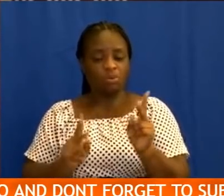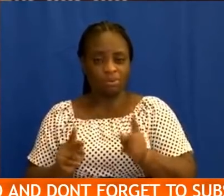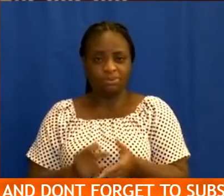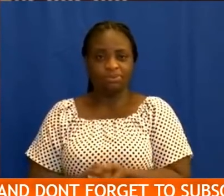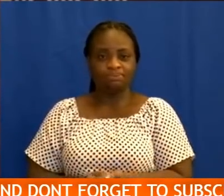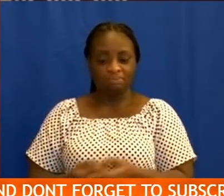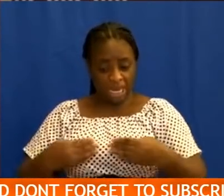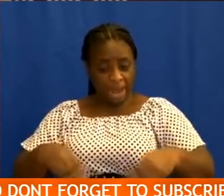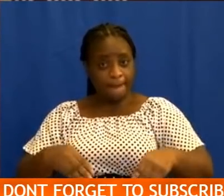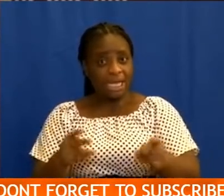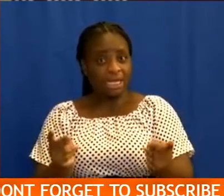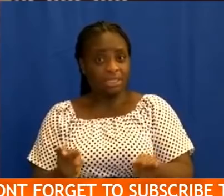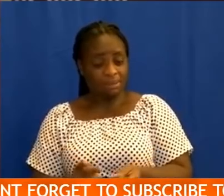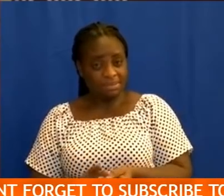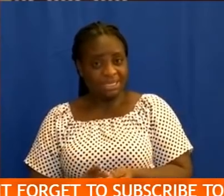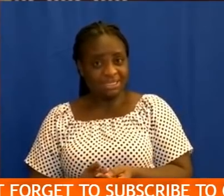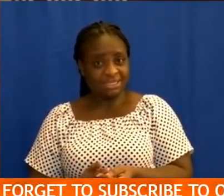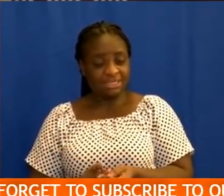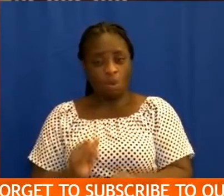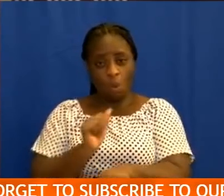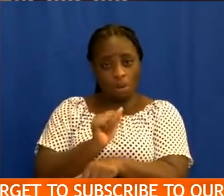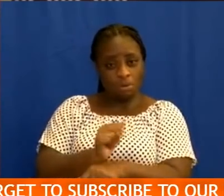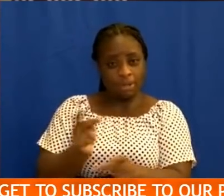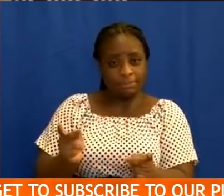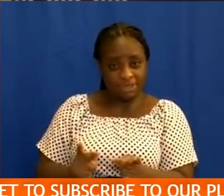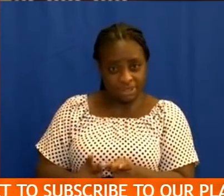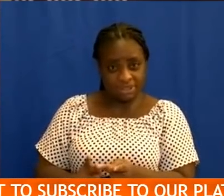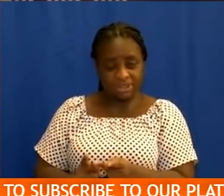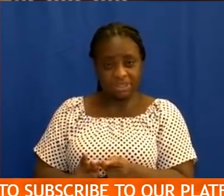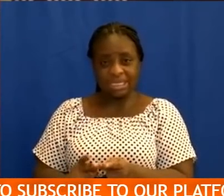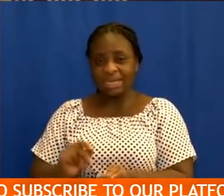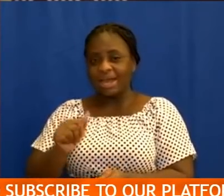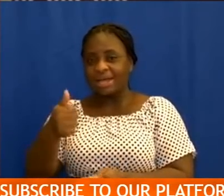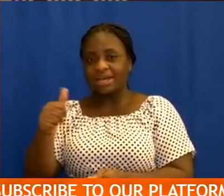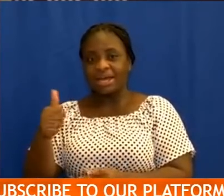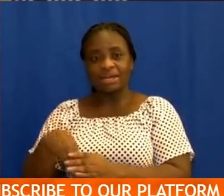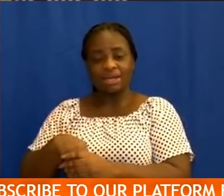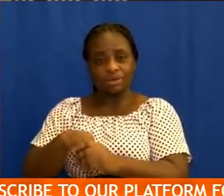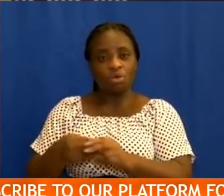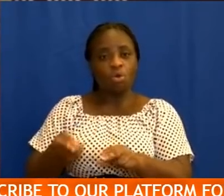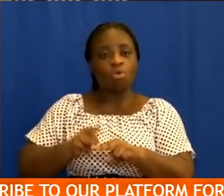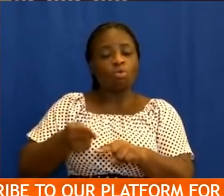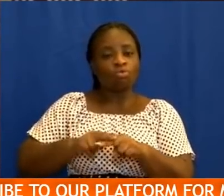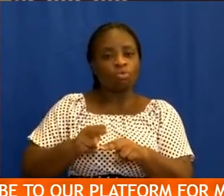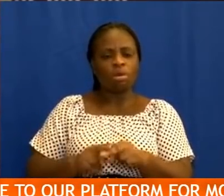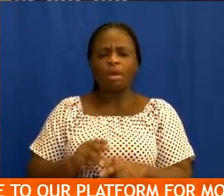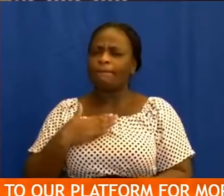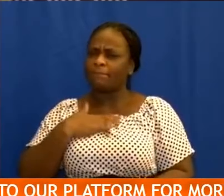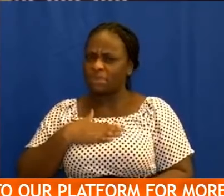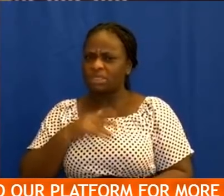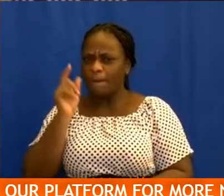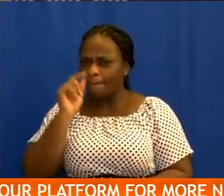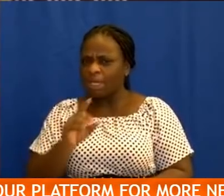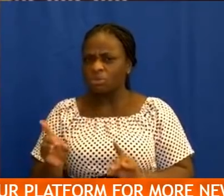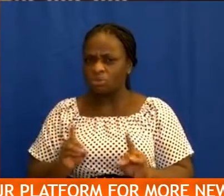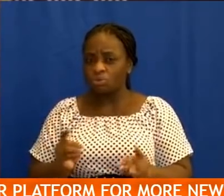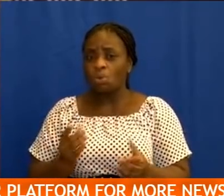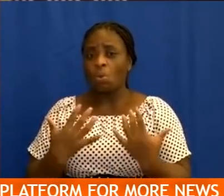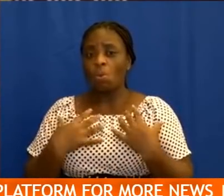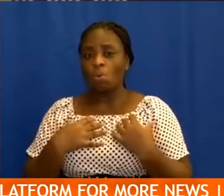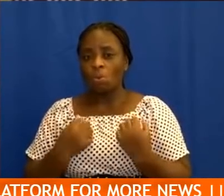in marketplaces, workplaces, and operators of public transport must conduct their activities